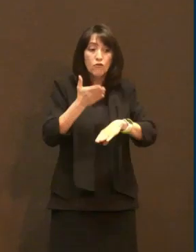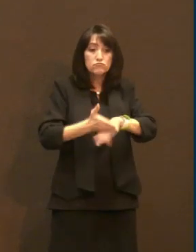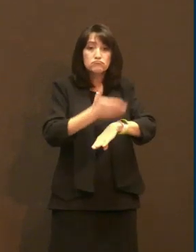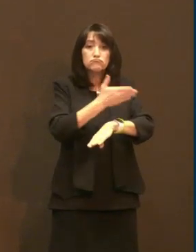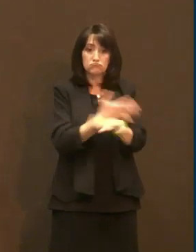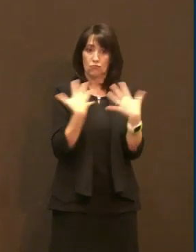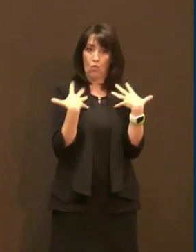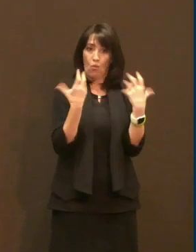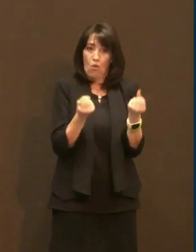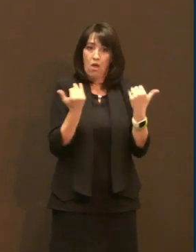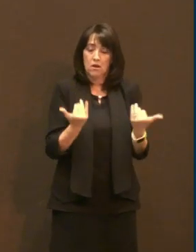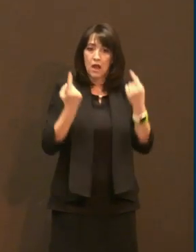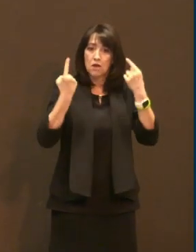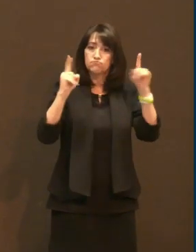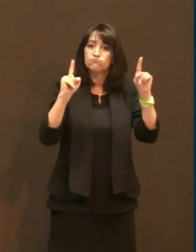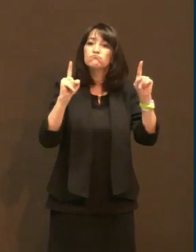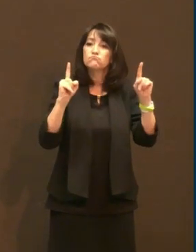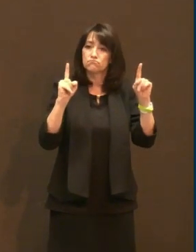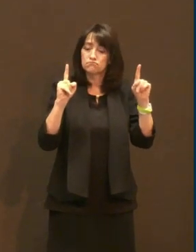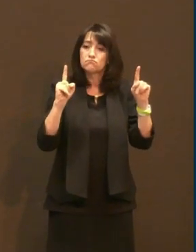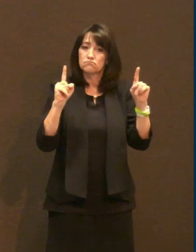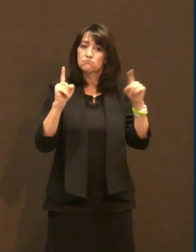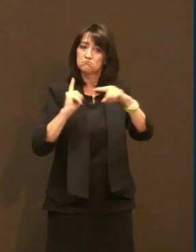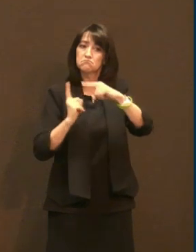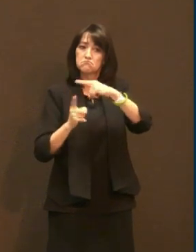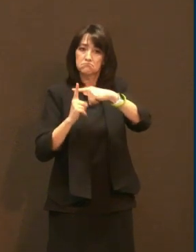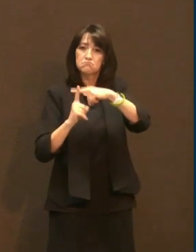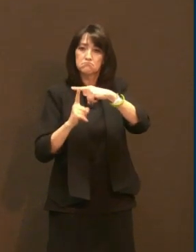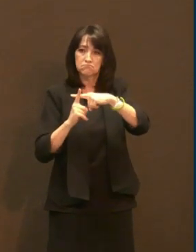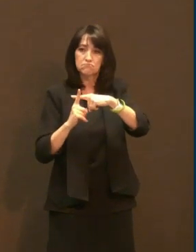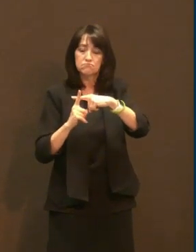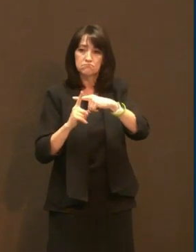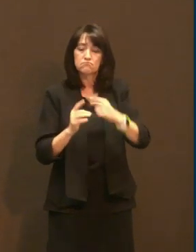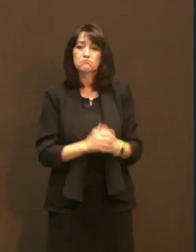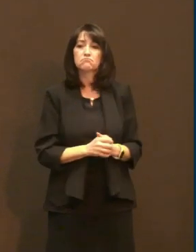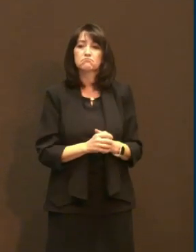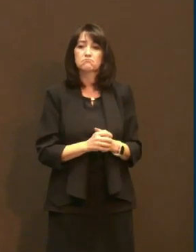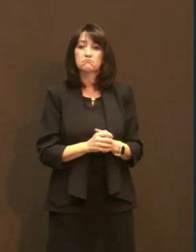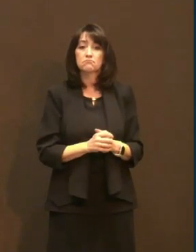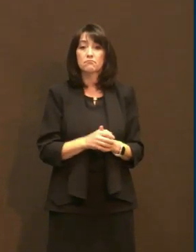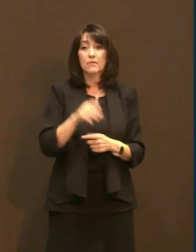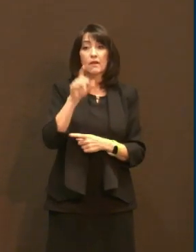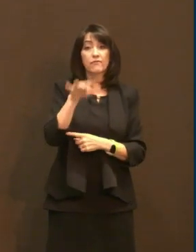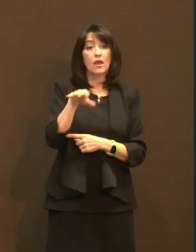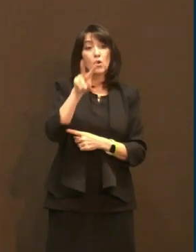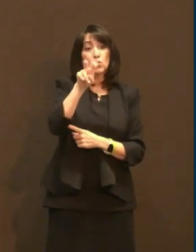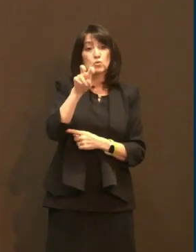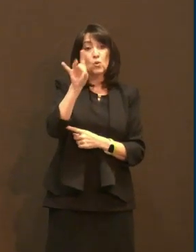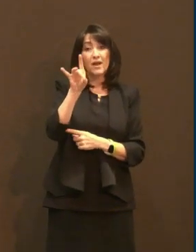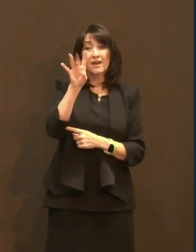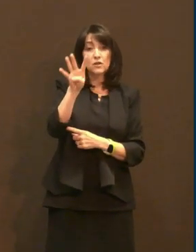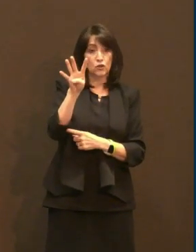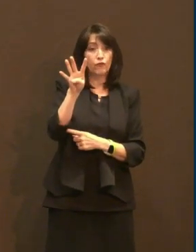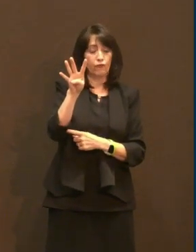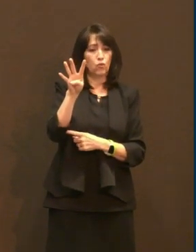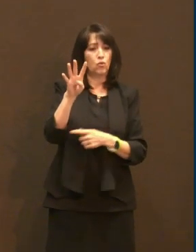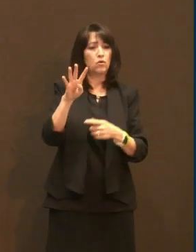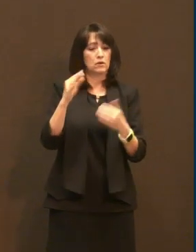current hospitalizations. Again, healthily below 300 at 284, and we'll see